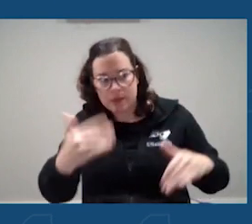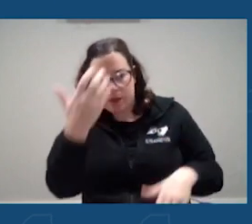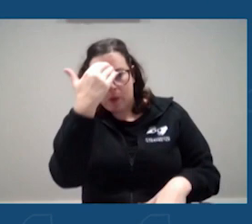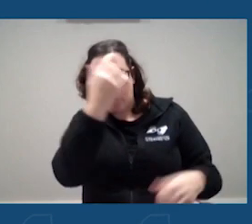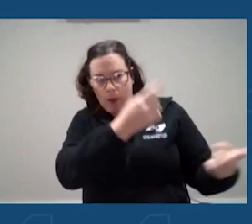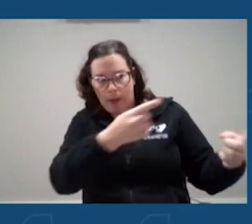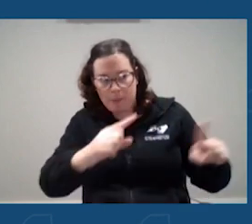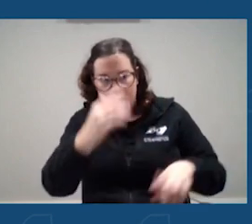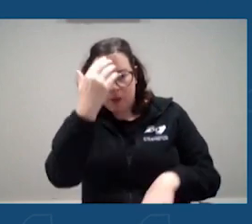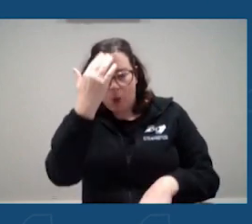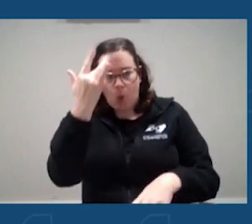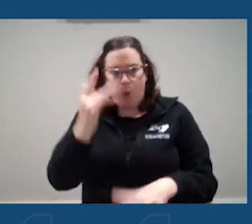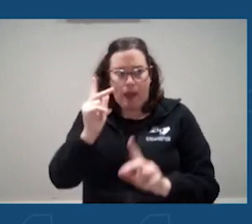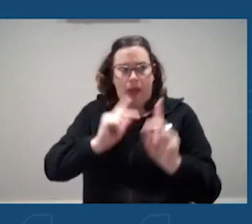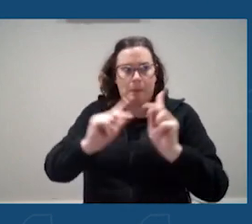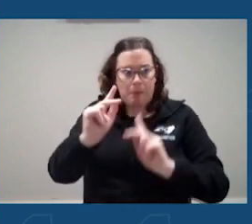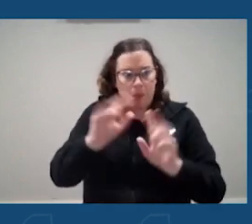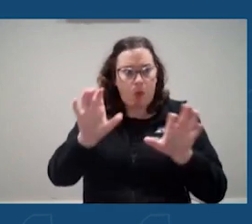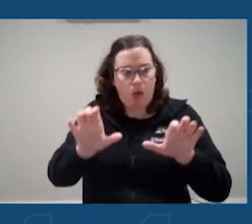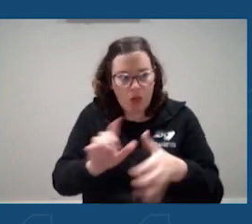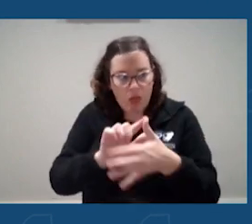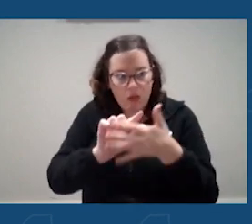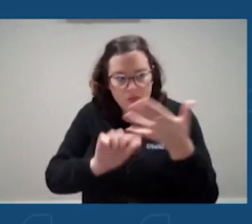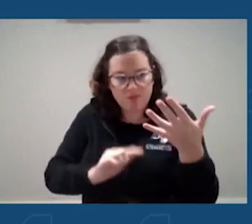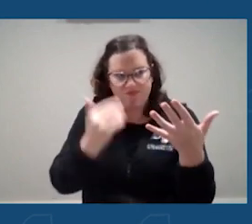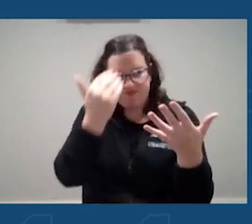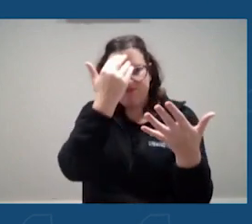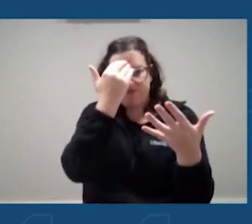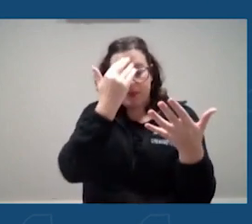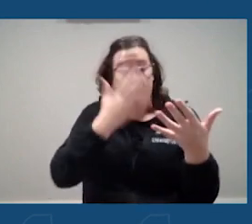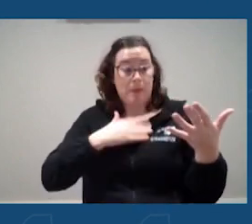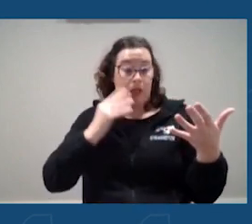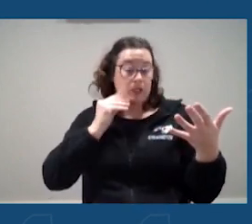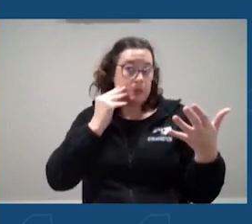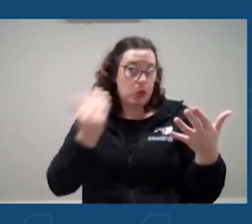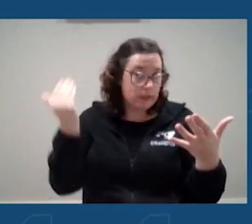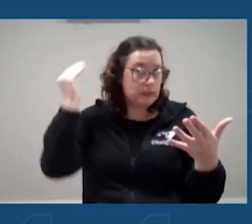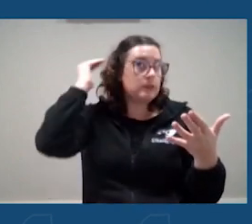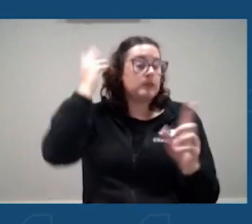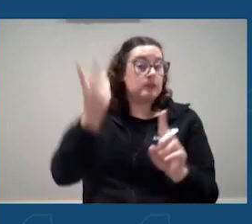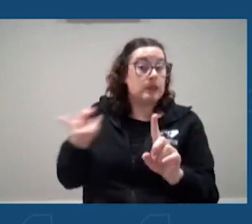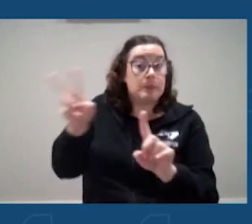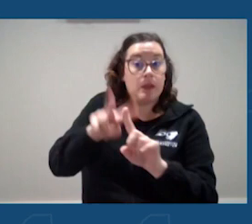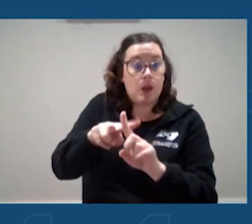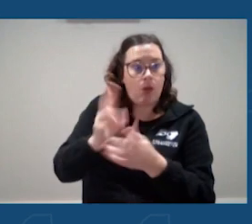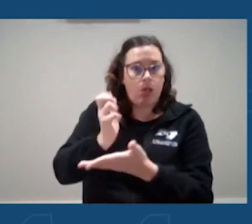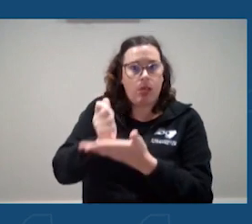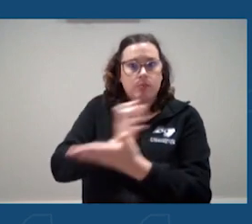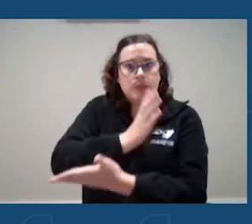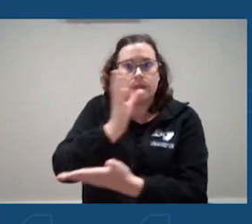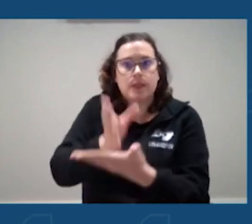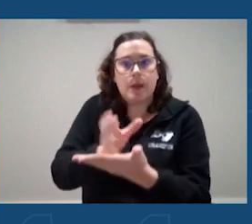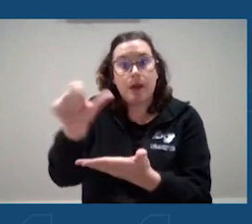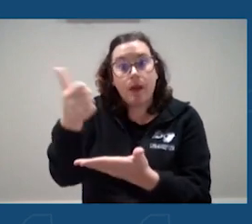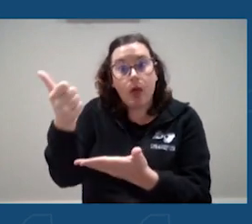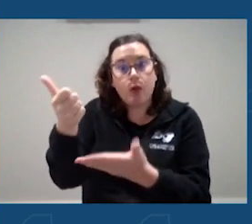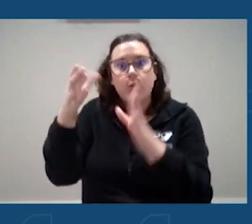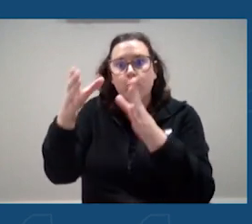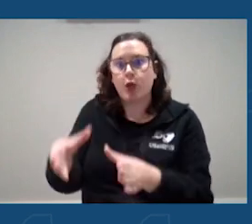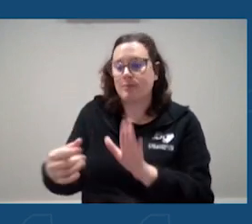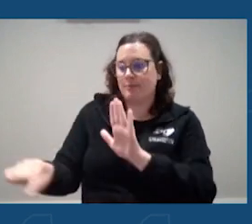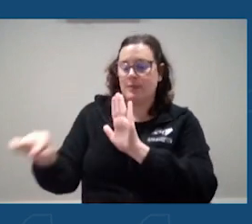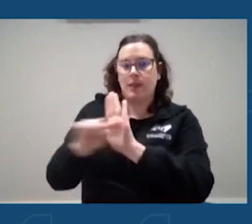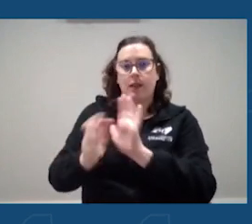people do what they do. And using your life's experiences to stop someone else from having a negative experience with